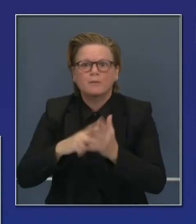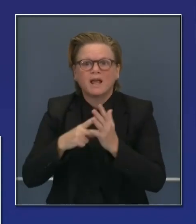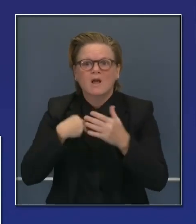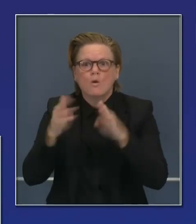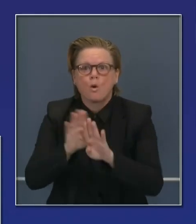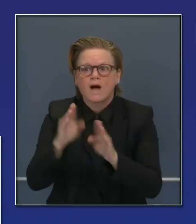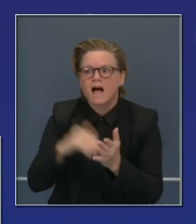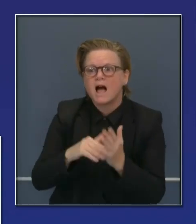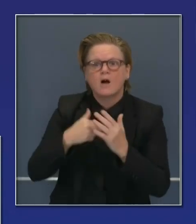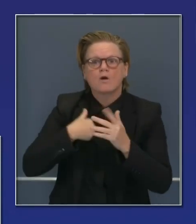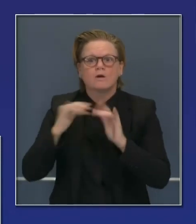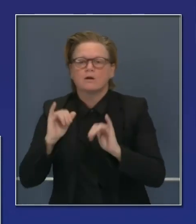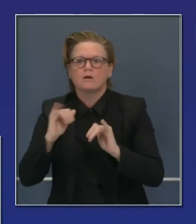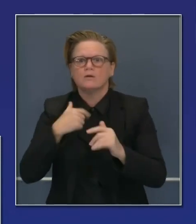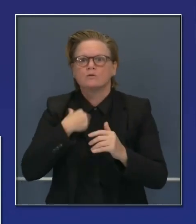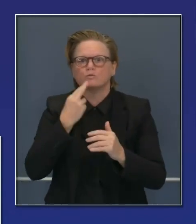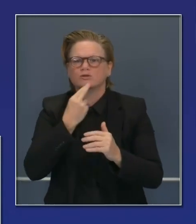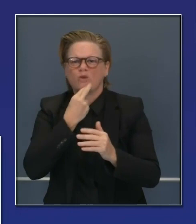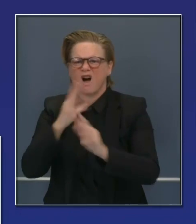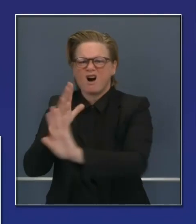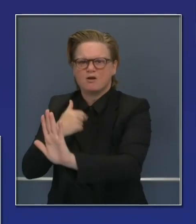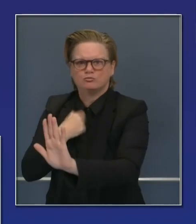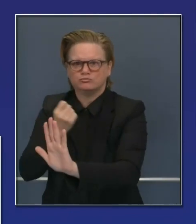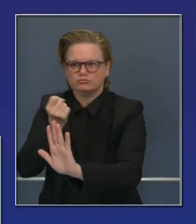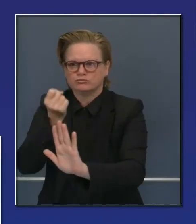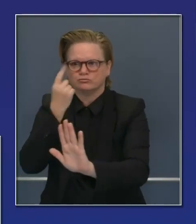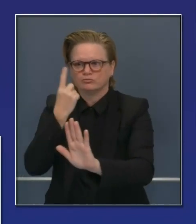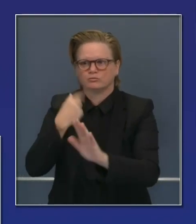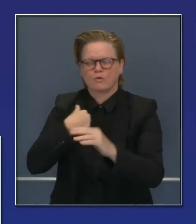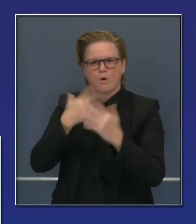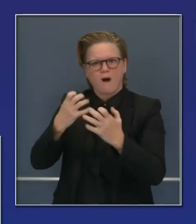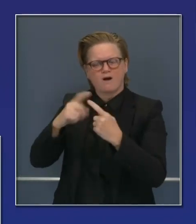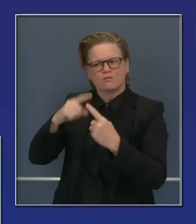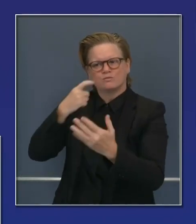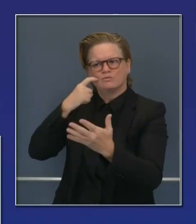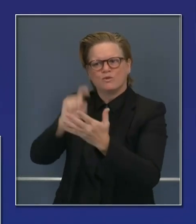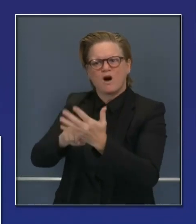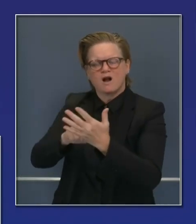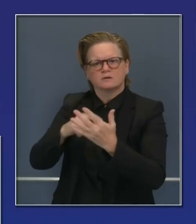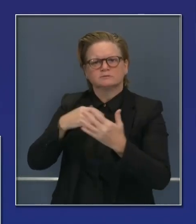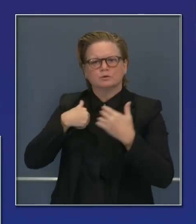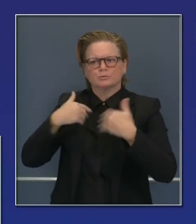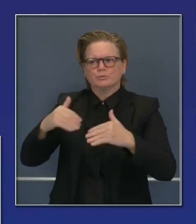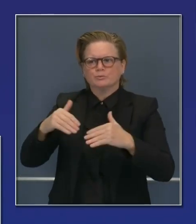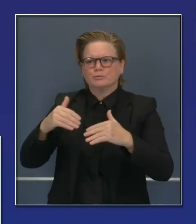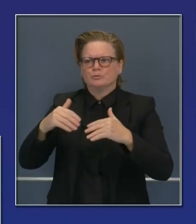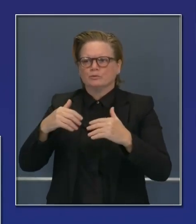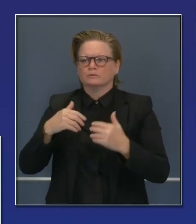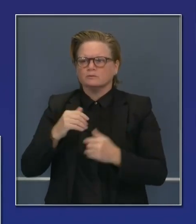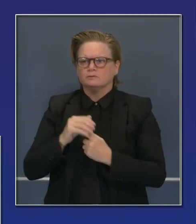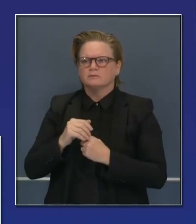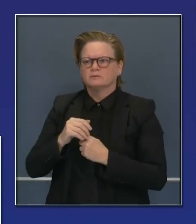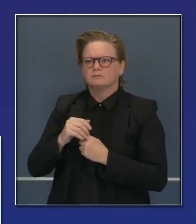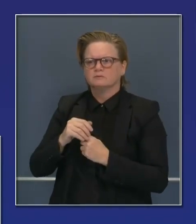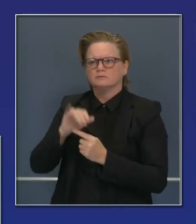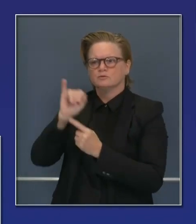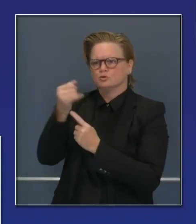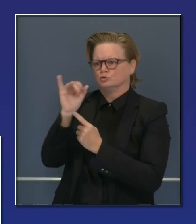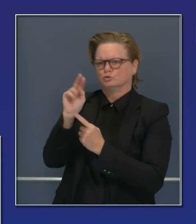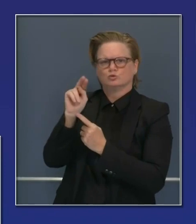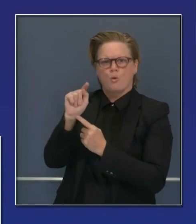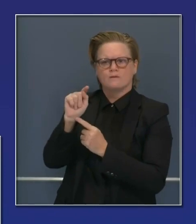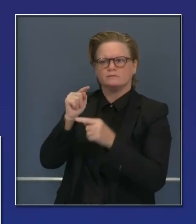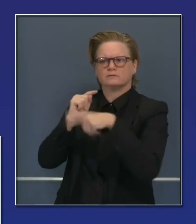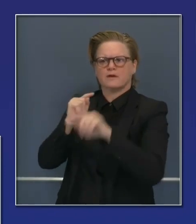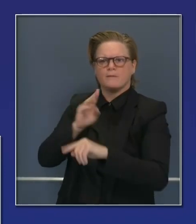And I want to just acknowledge the incredible leadership of Jot, his board of directors, and his team. I know how difficult and challenging this